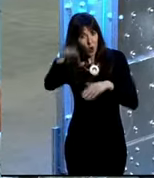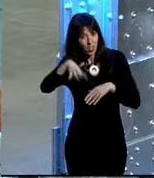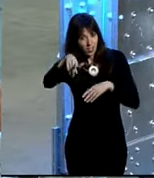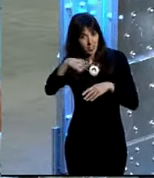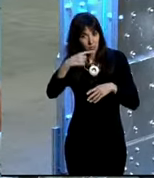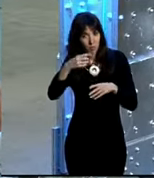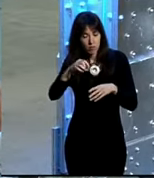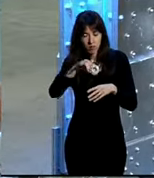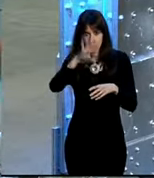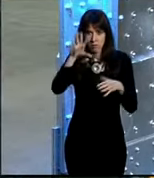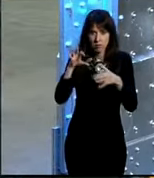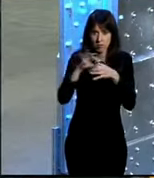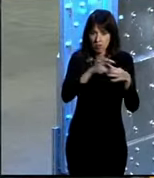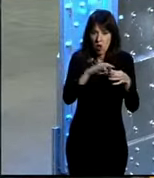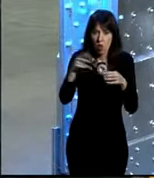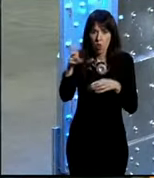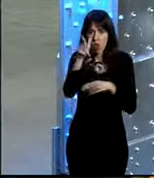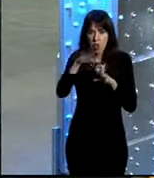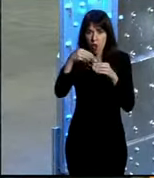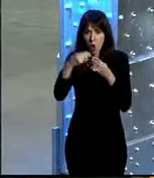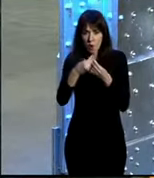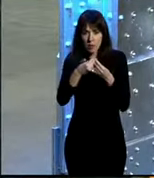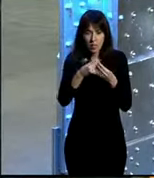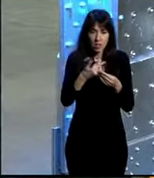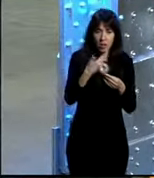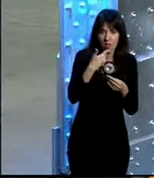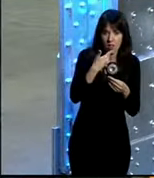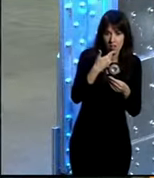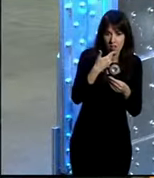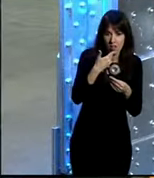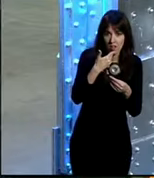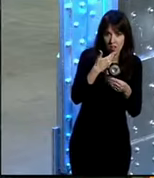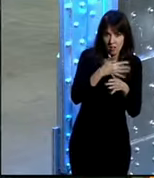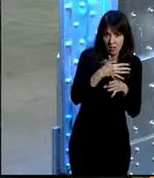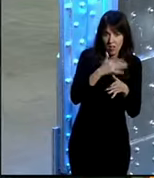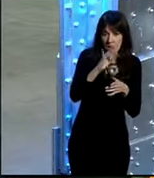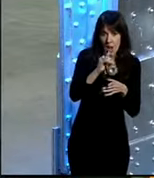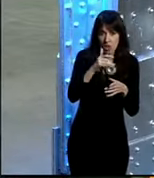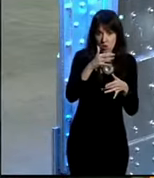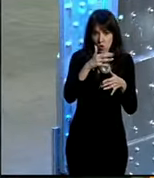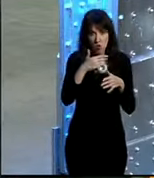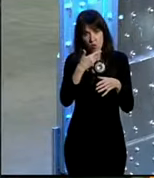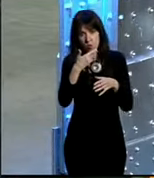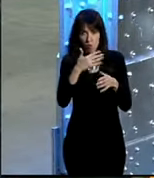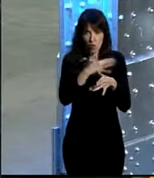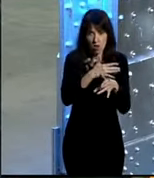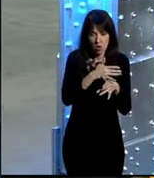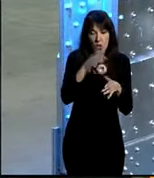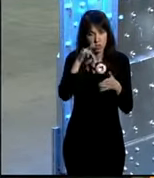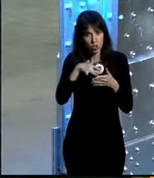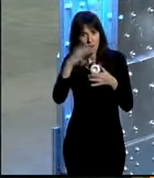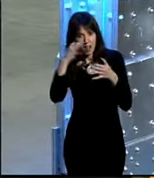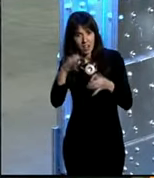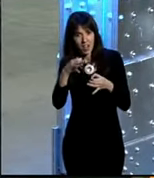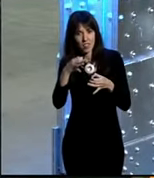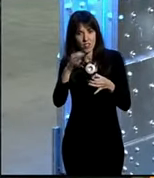The interesting thing in that project is that it was really striking the relationship between ludification and the